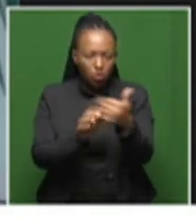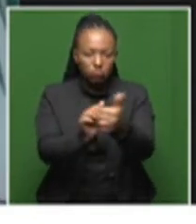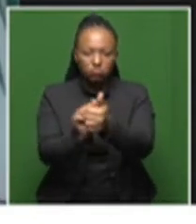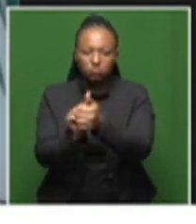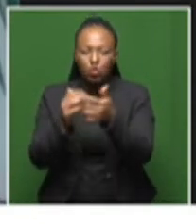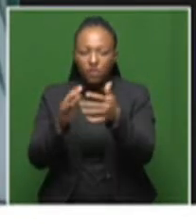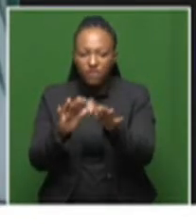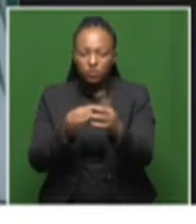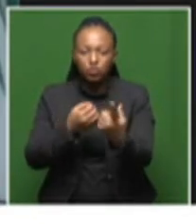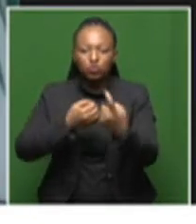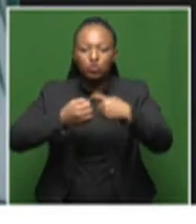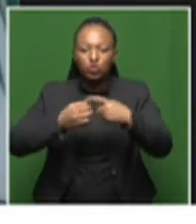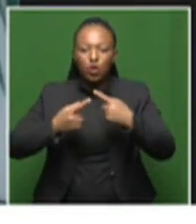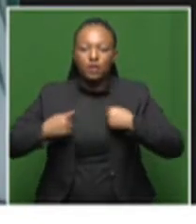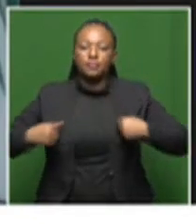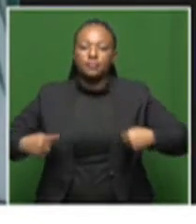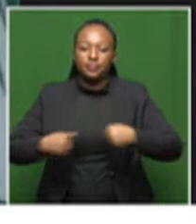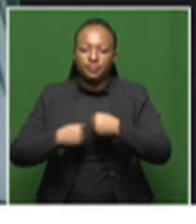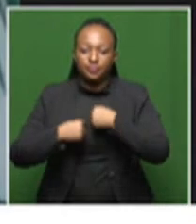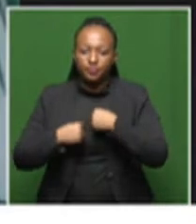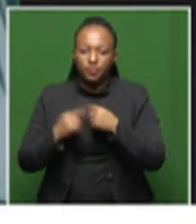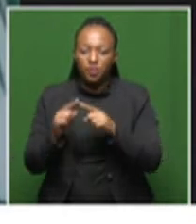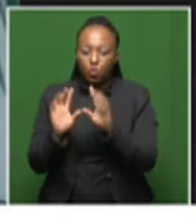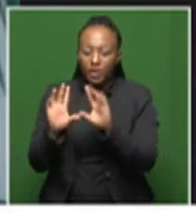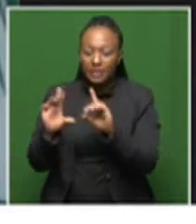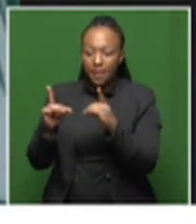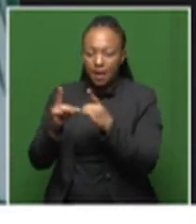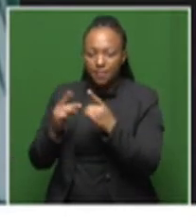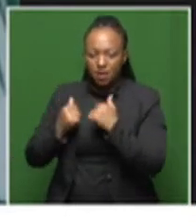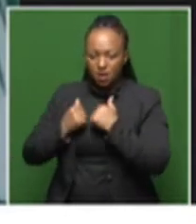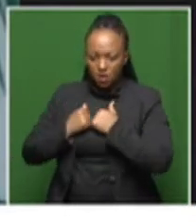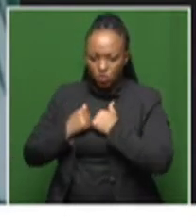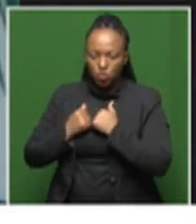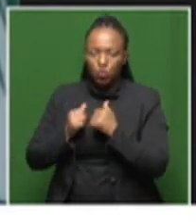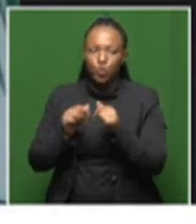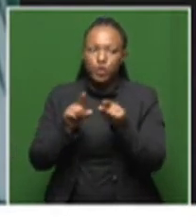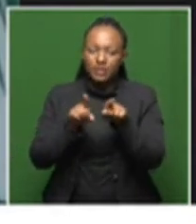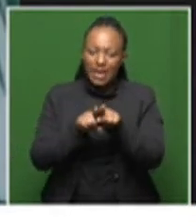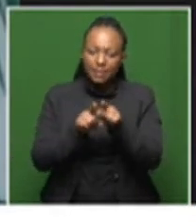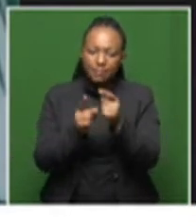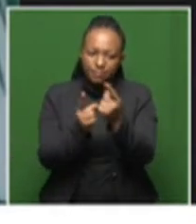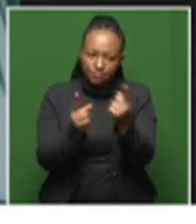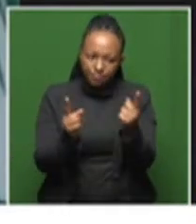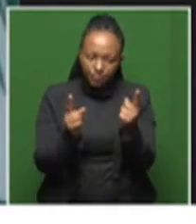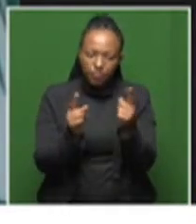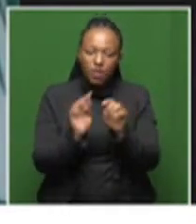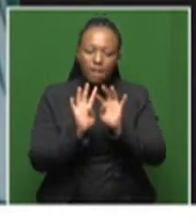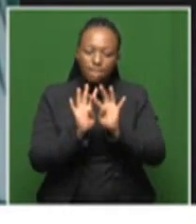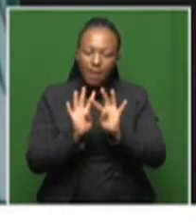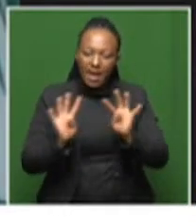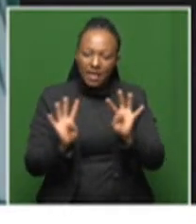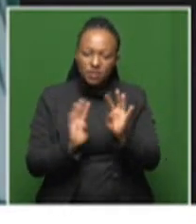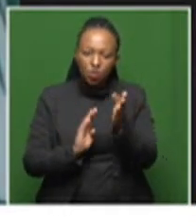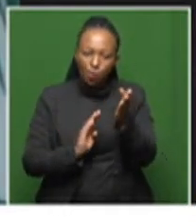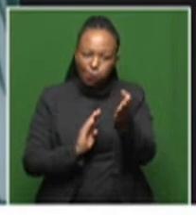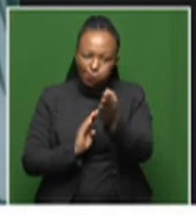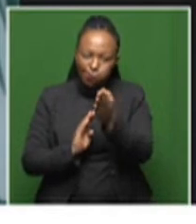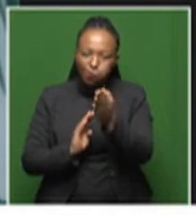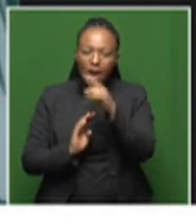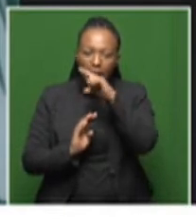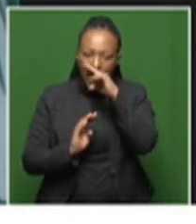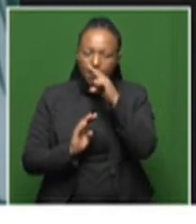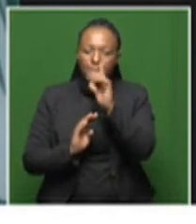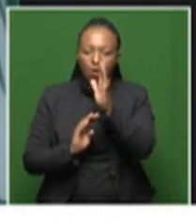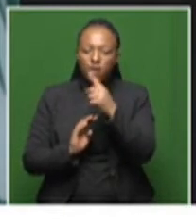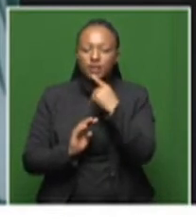us, both in terms of our department and also the panelists that are joining us. I will list them as